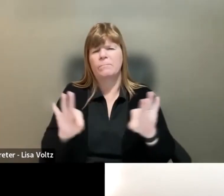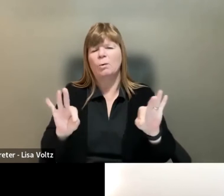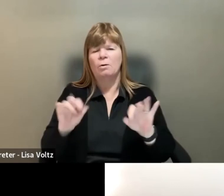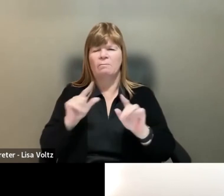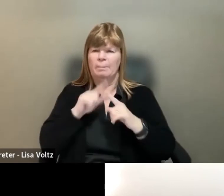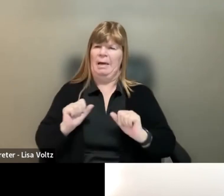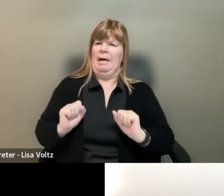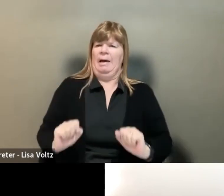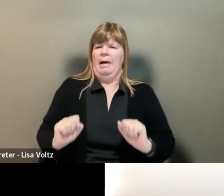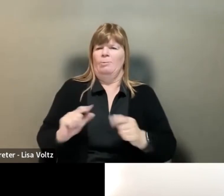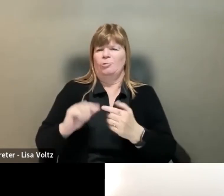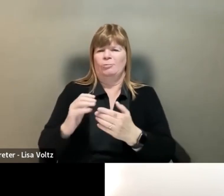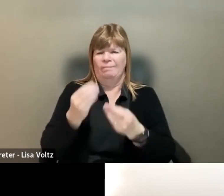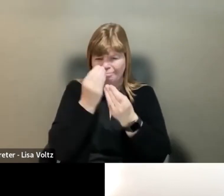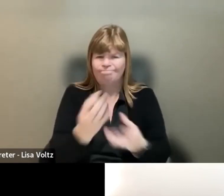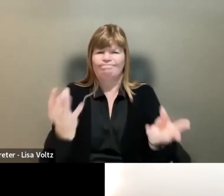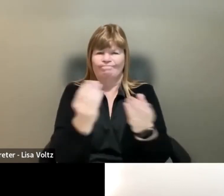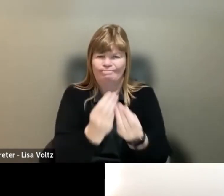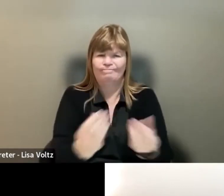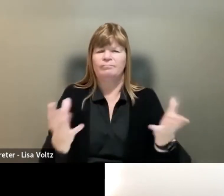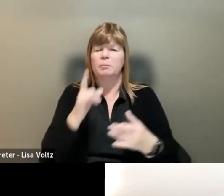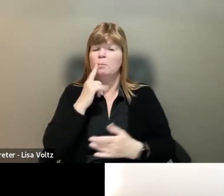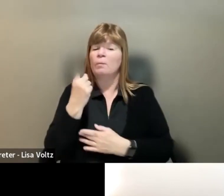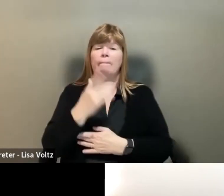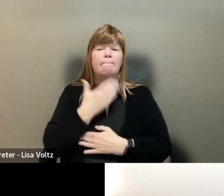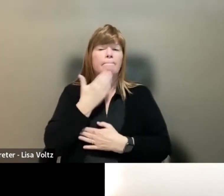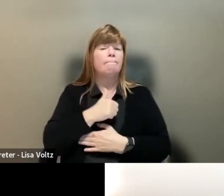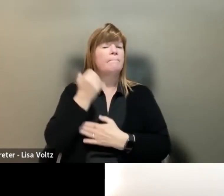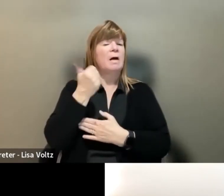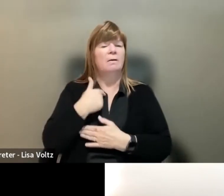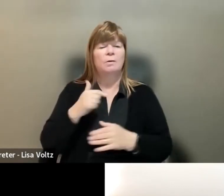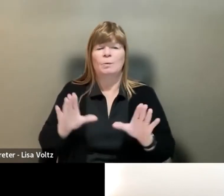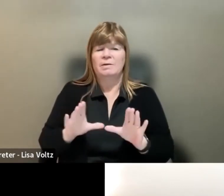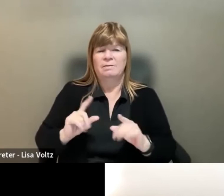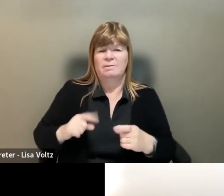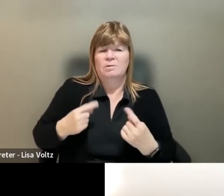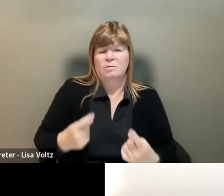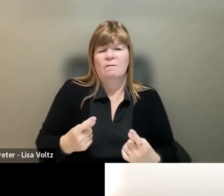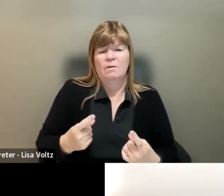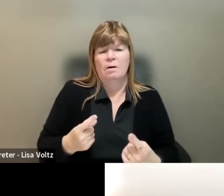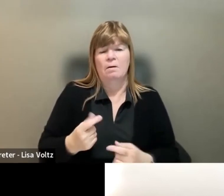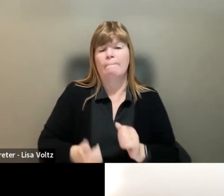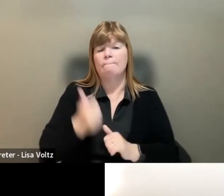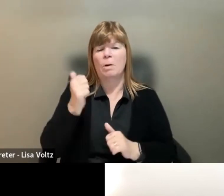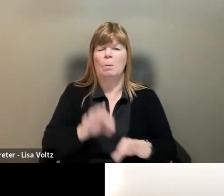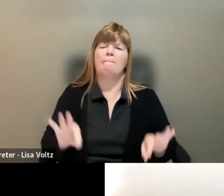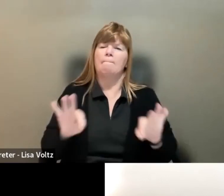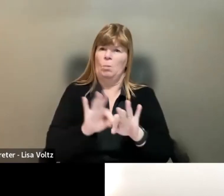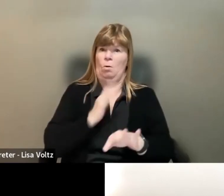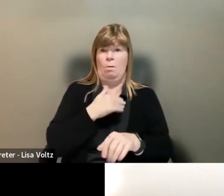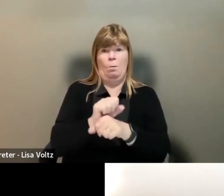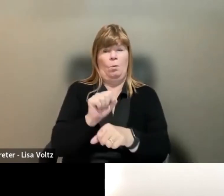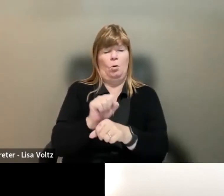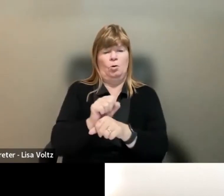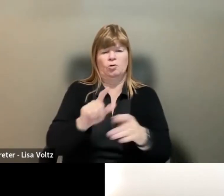able to get the information out. And one of the best things that we did, one of our most relevant pieces of work,